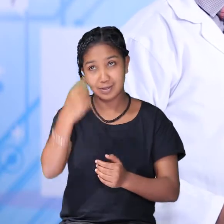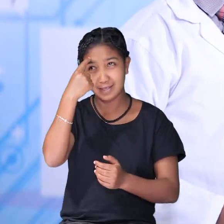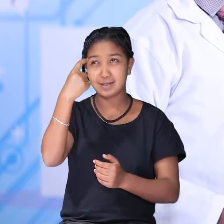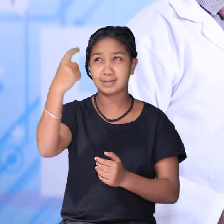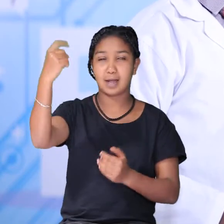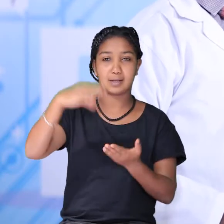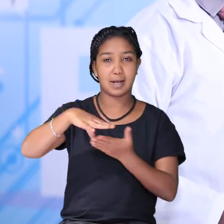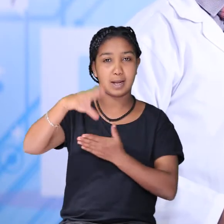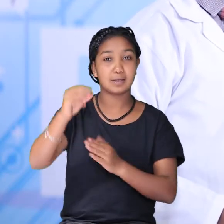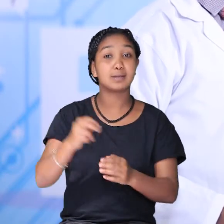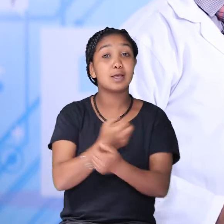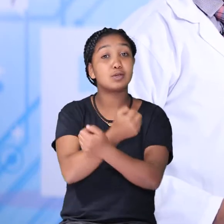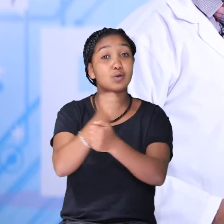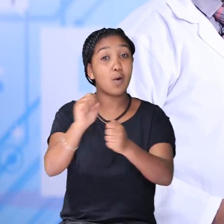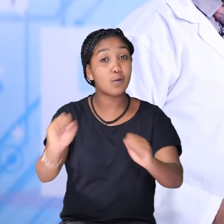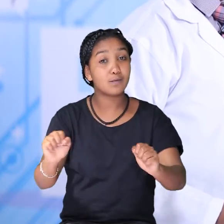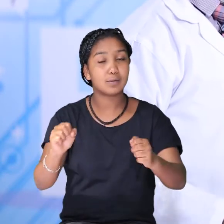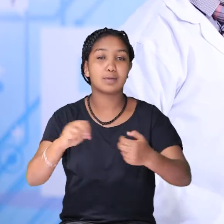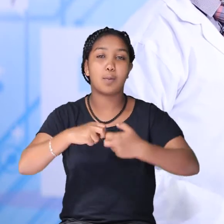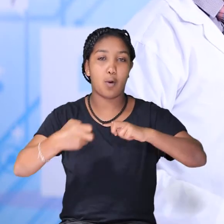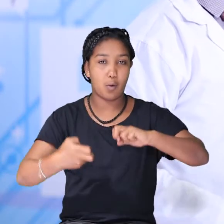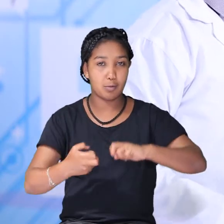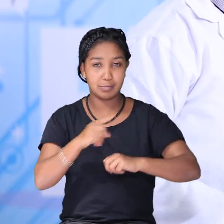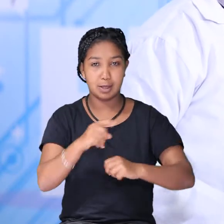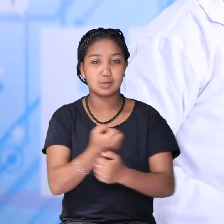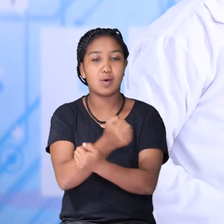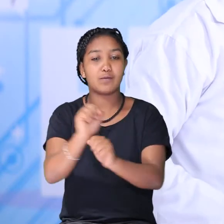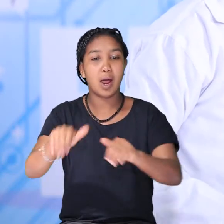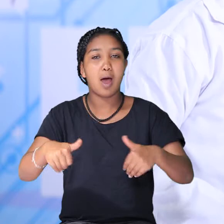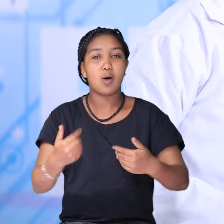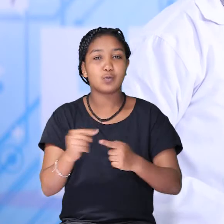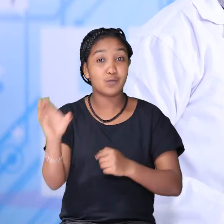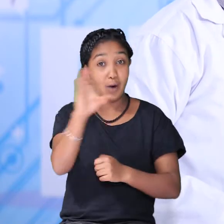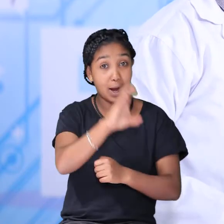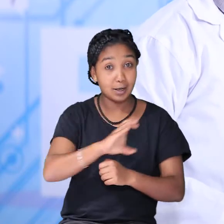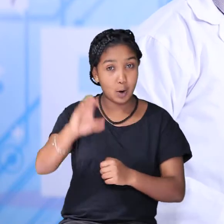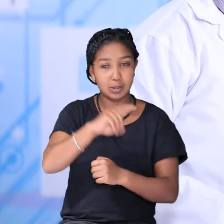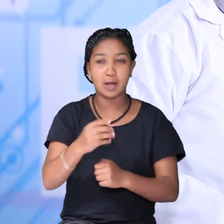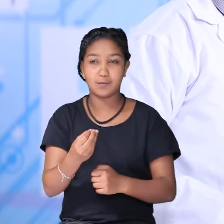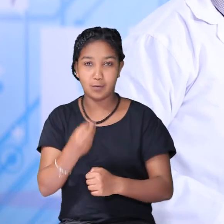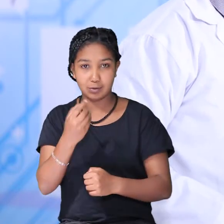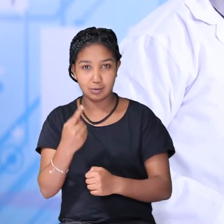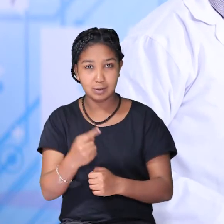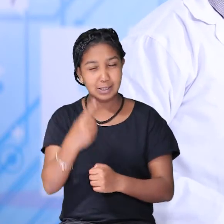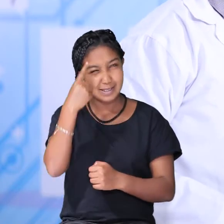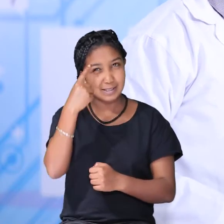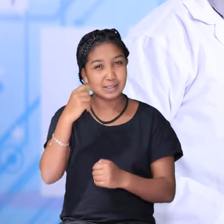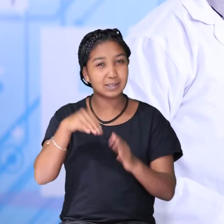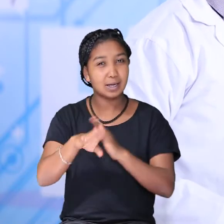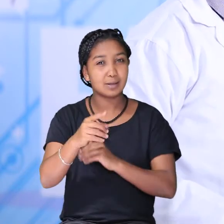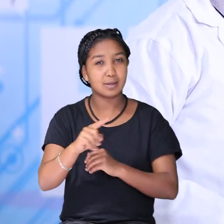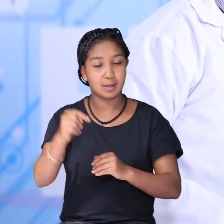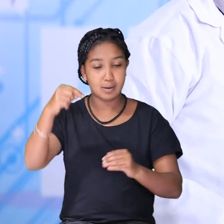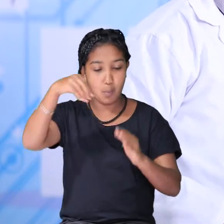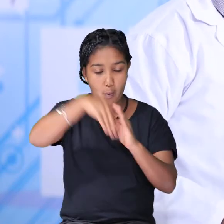learning. They solved their problem. They solved how to find out their food inside the burrow